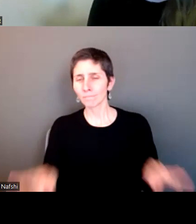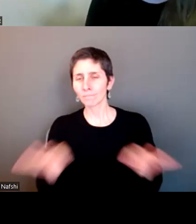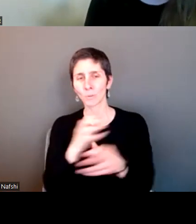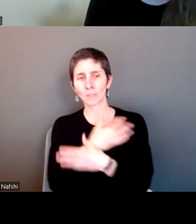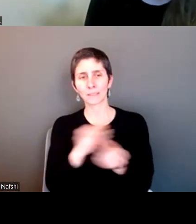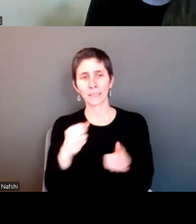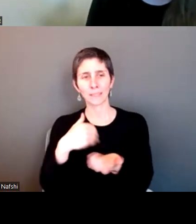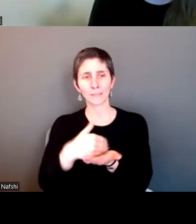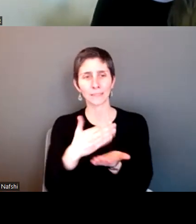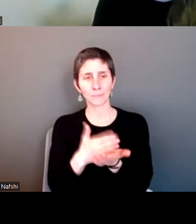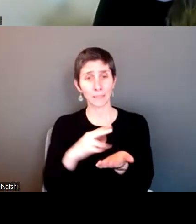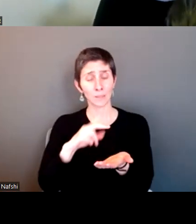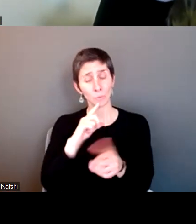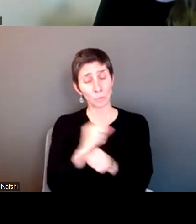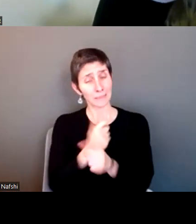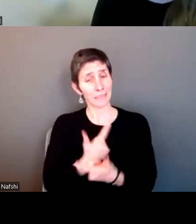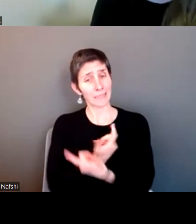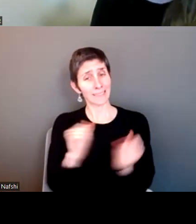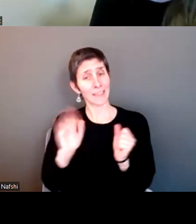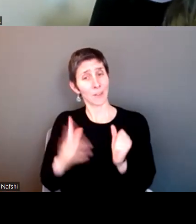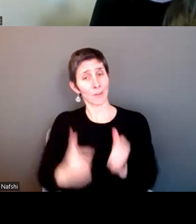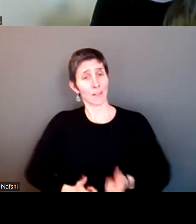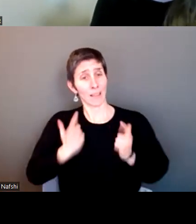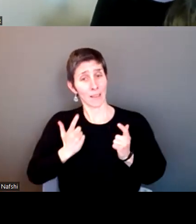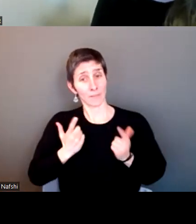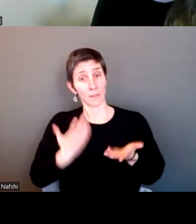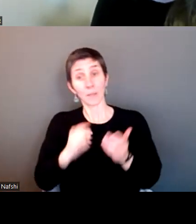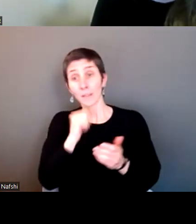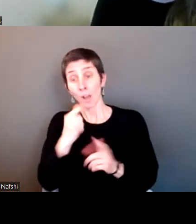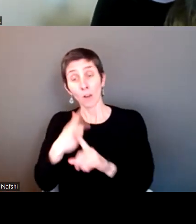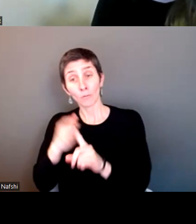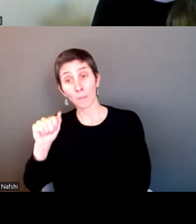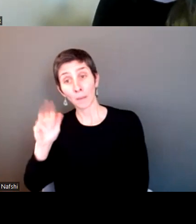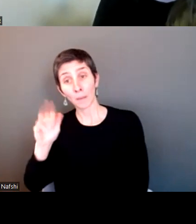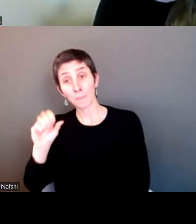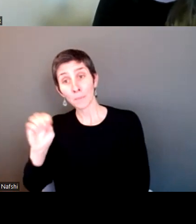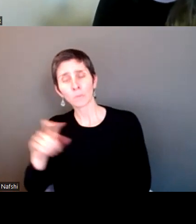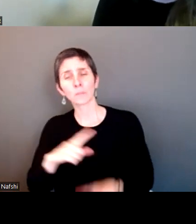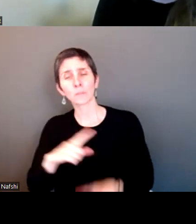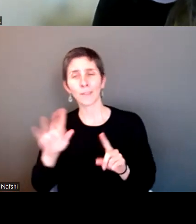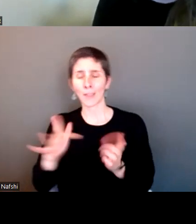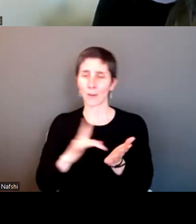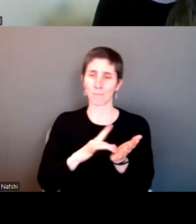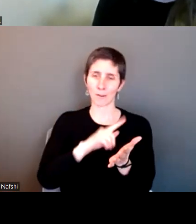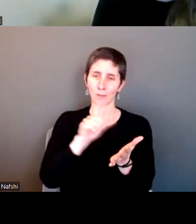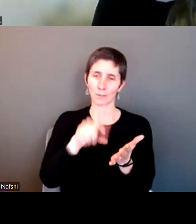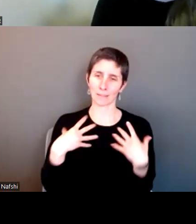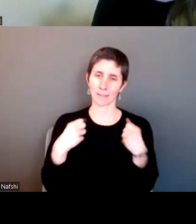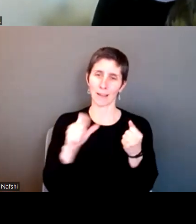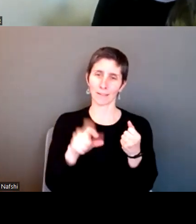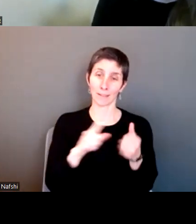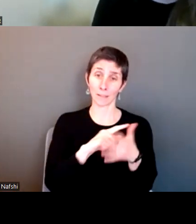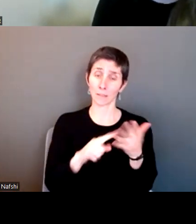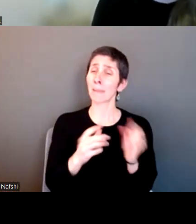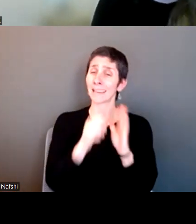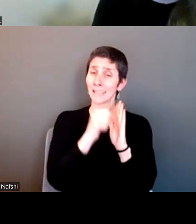saving their life, not necessarily because of the abuse, but because of the medical needs that they all the surgeries that were put on hold because